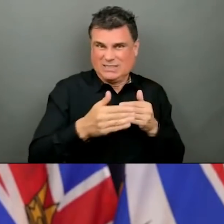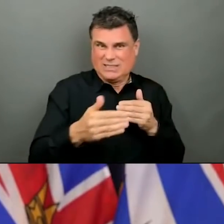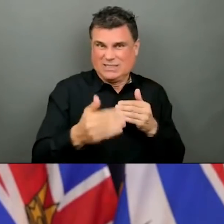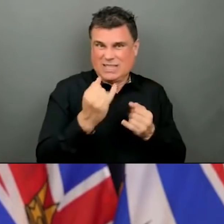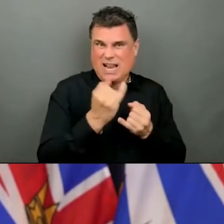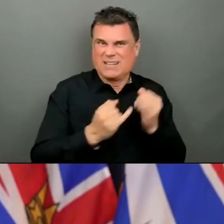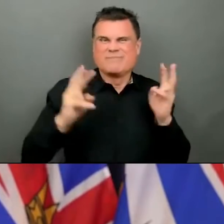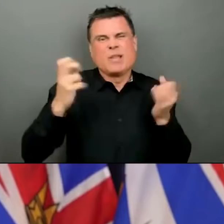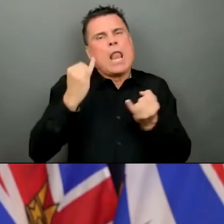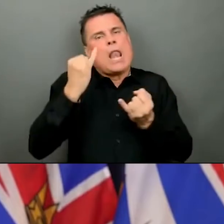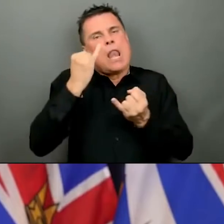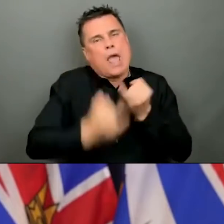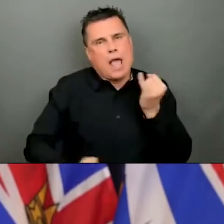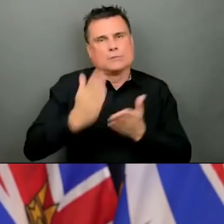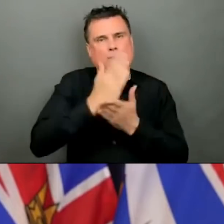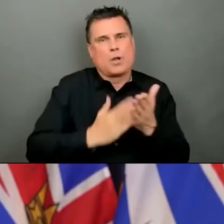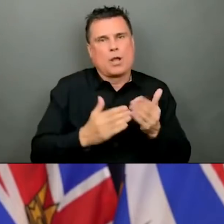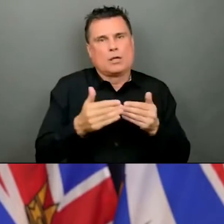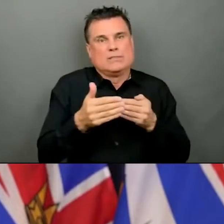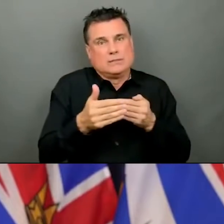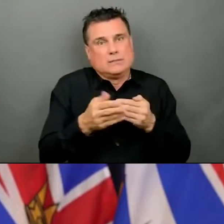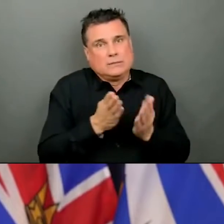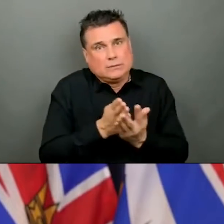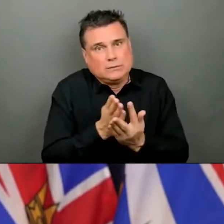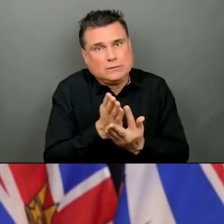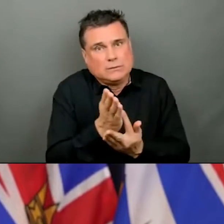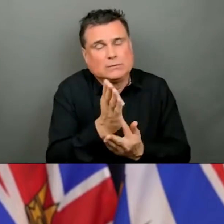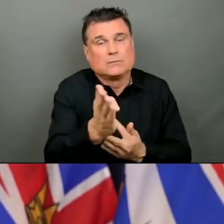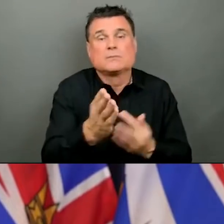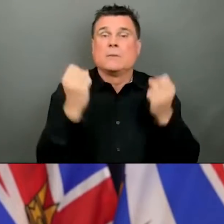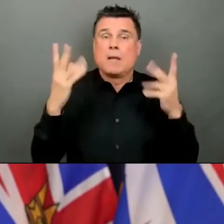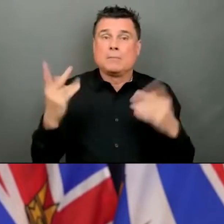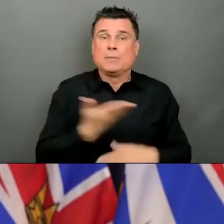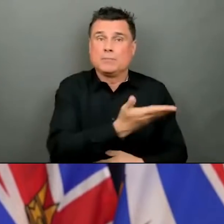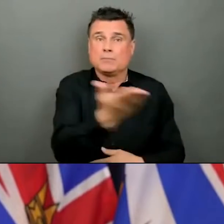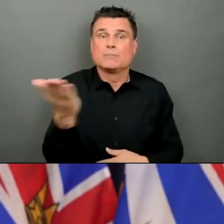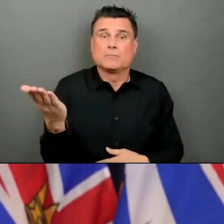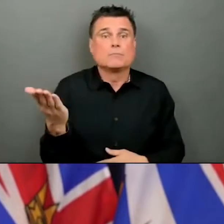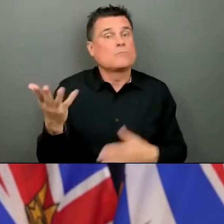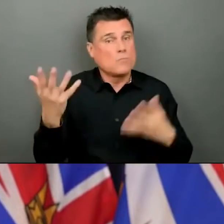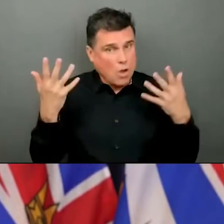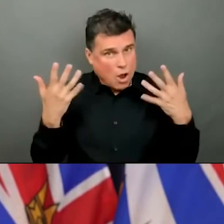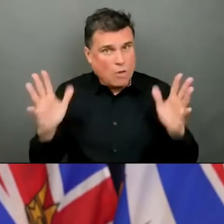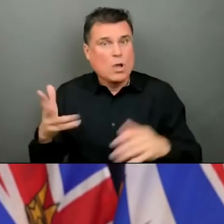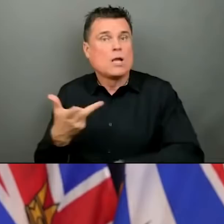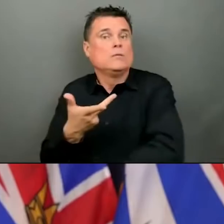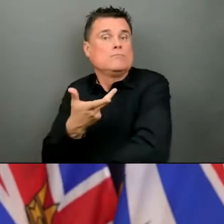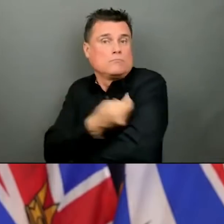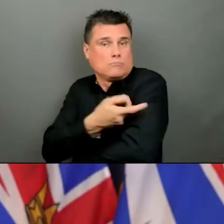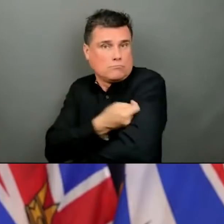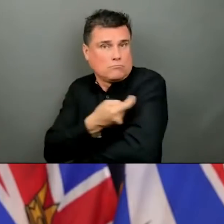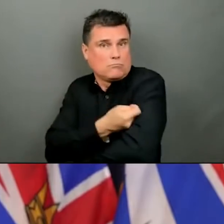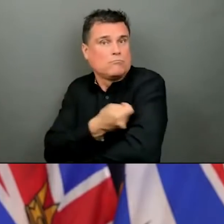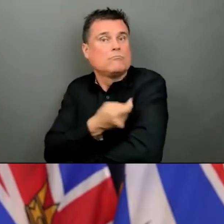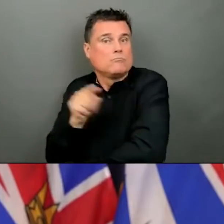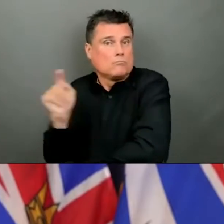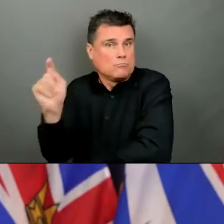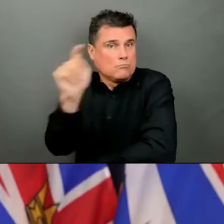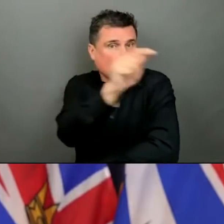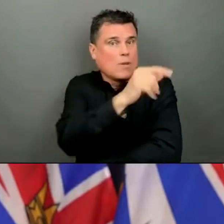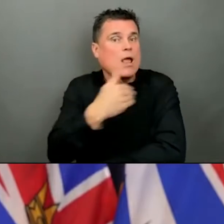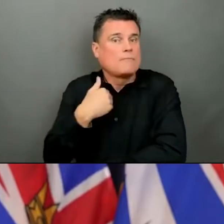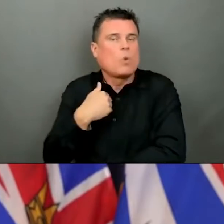be eligible for vaccinations have been vaccinated. And that's going to only continue in the days and weeks and months ahead as